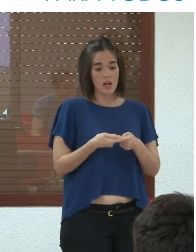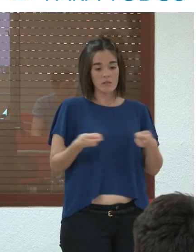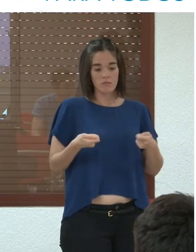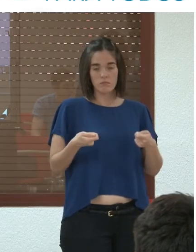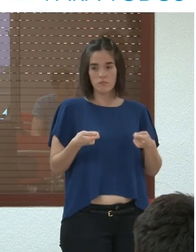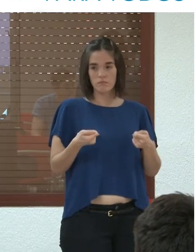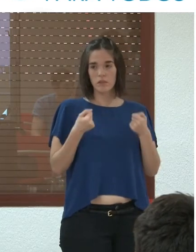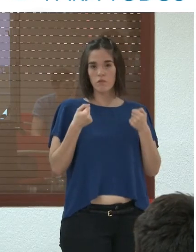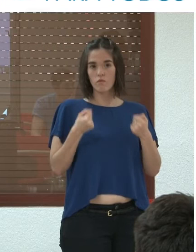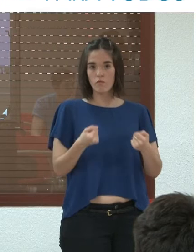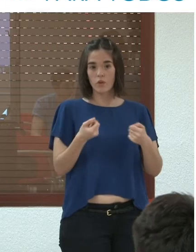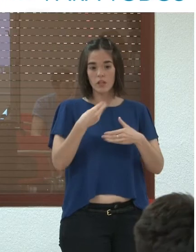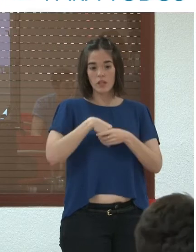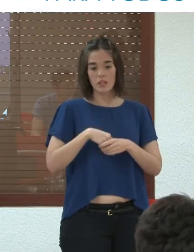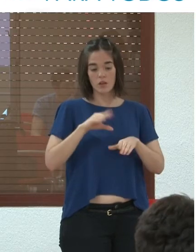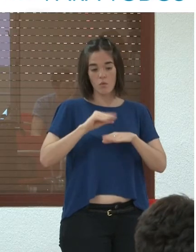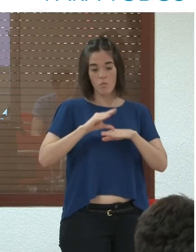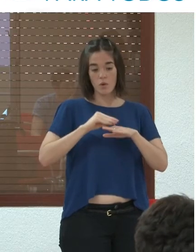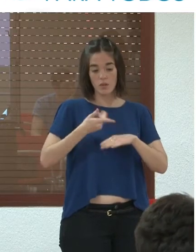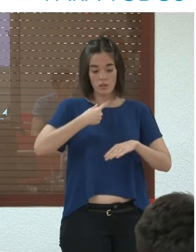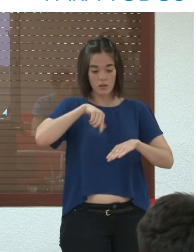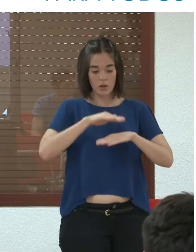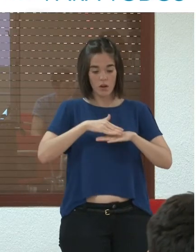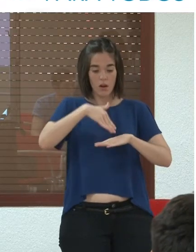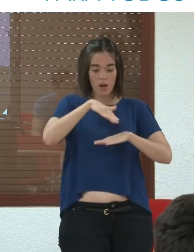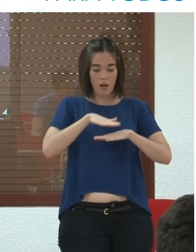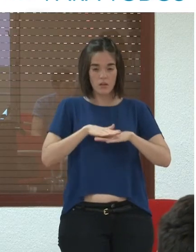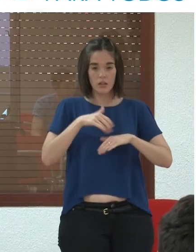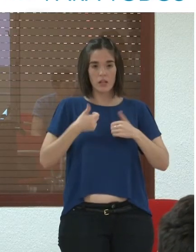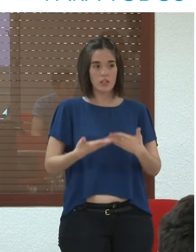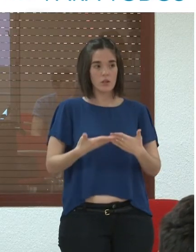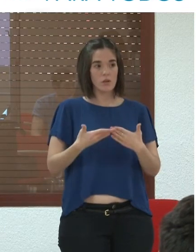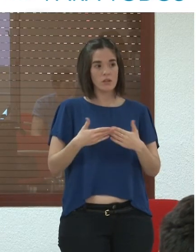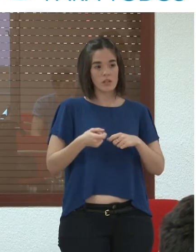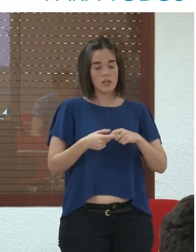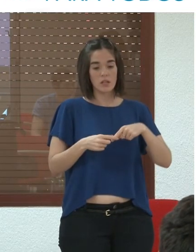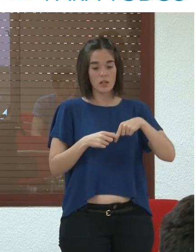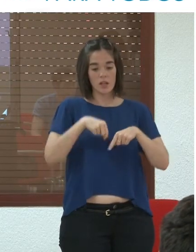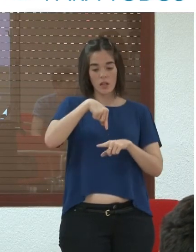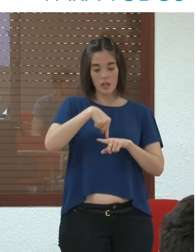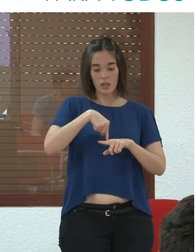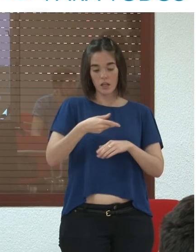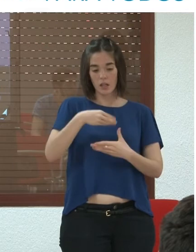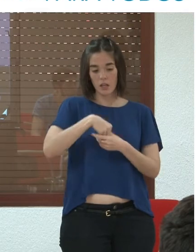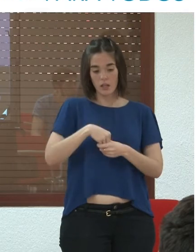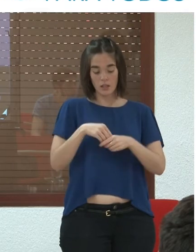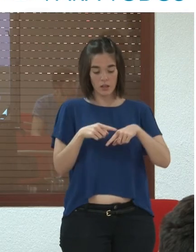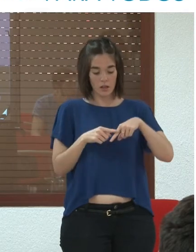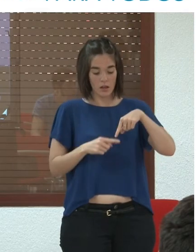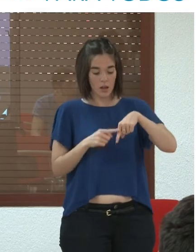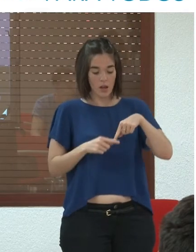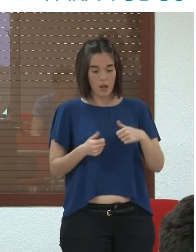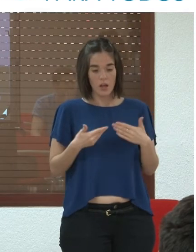The rigidity of the springs, I mean, we're only using spring, we're not using shock absorbers. We only have rigidity